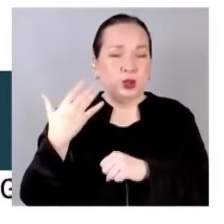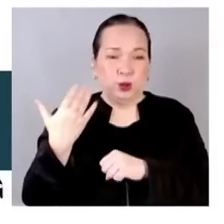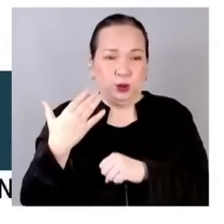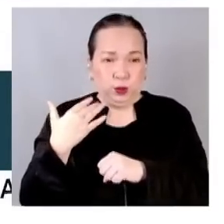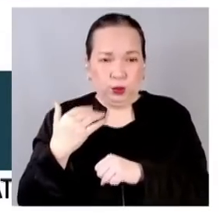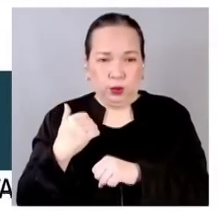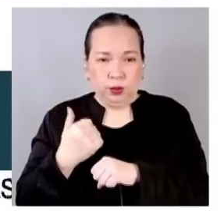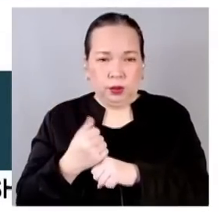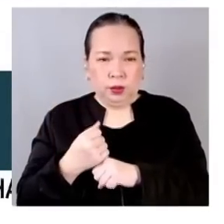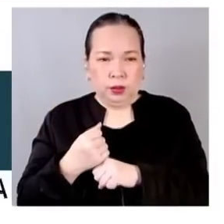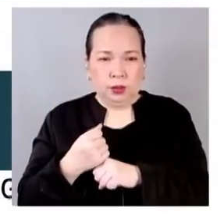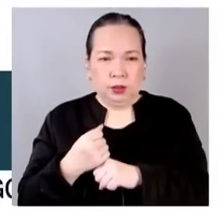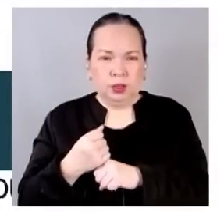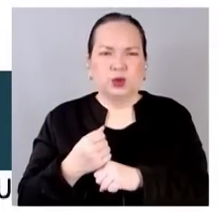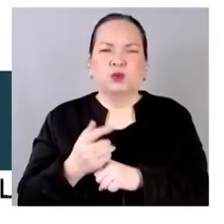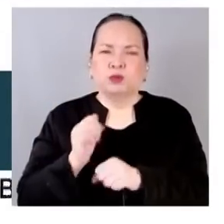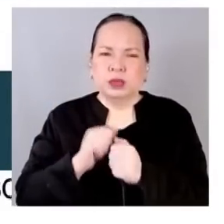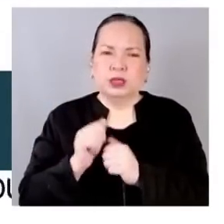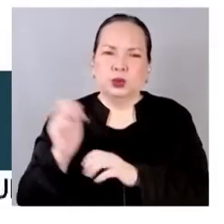That was how long